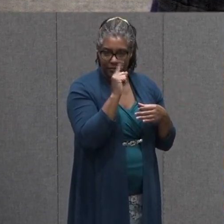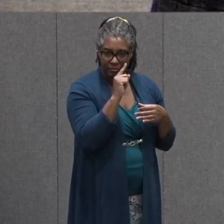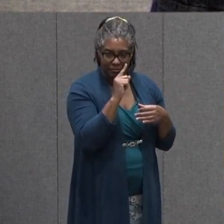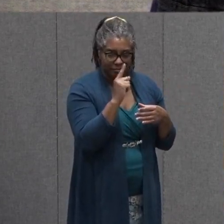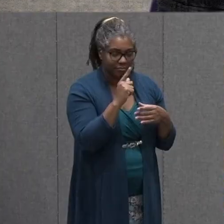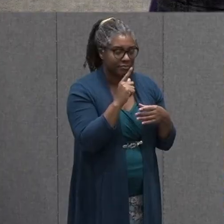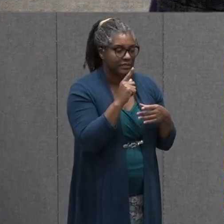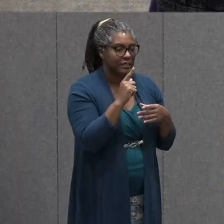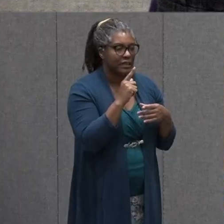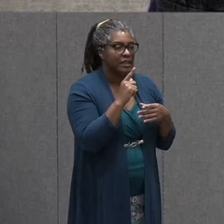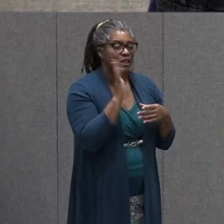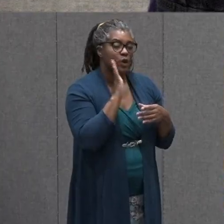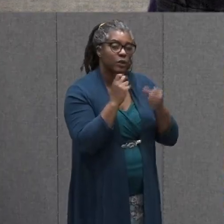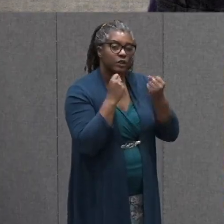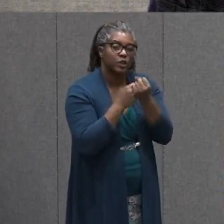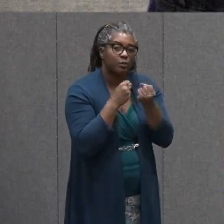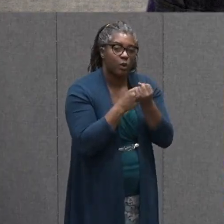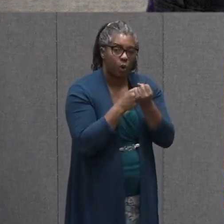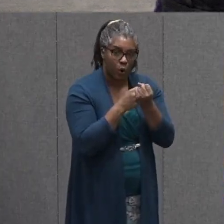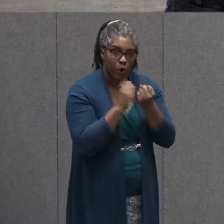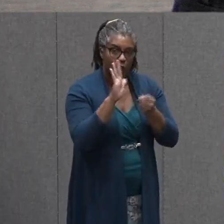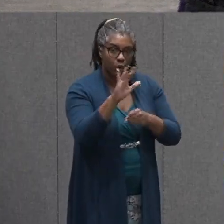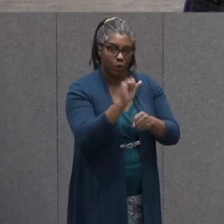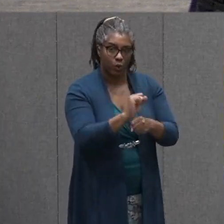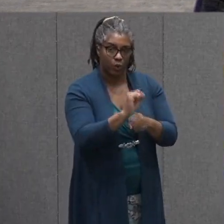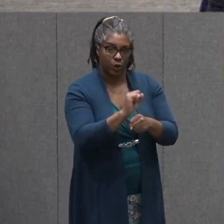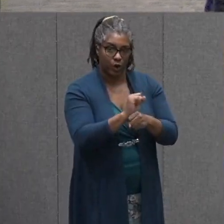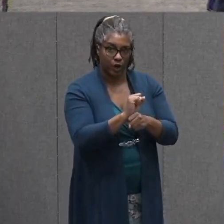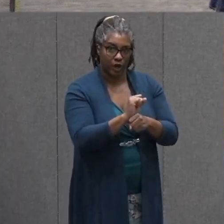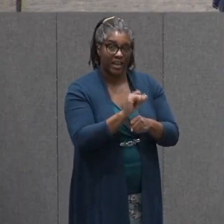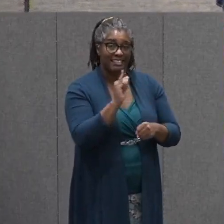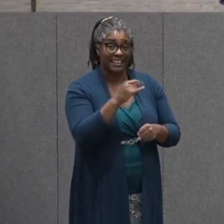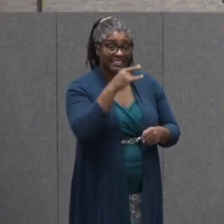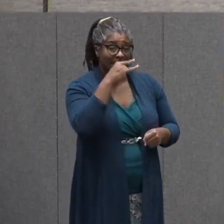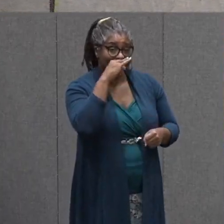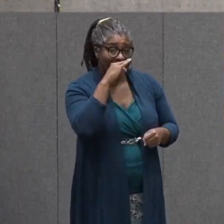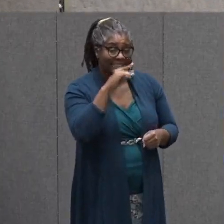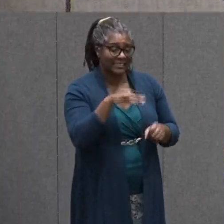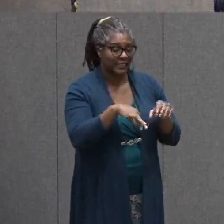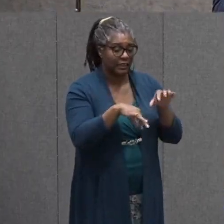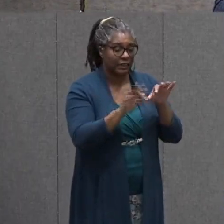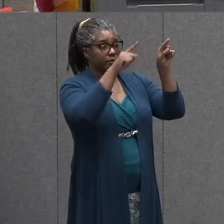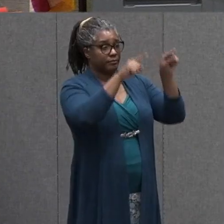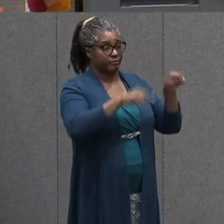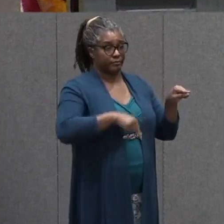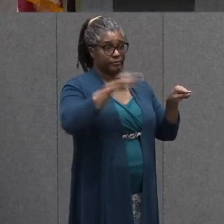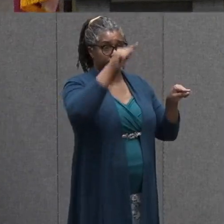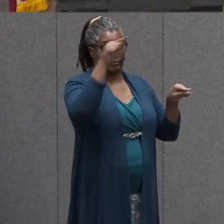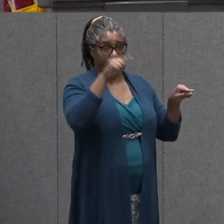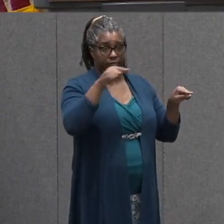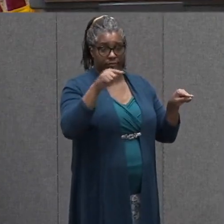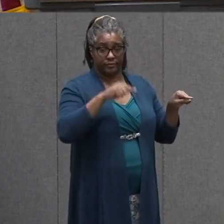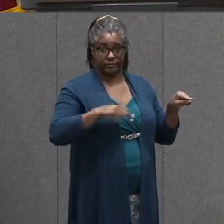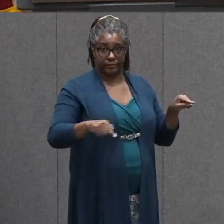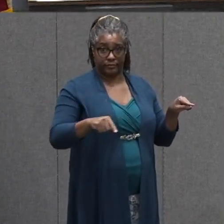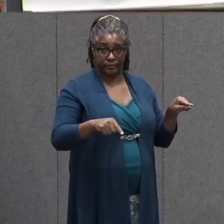rain waters it. It has many leaves. It grows taller and taller. It is taller than the